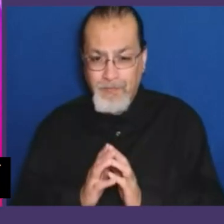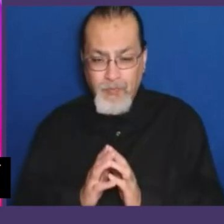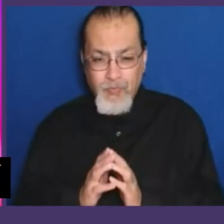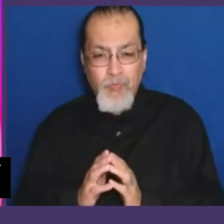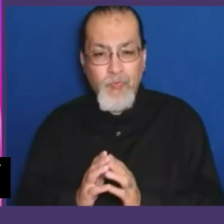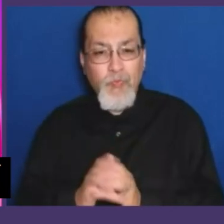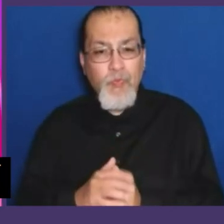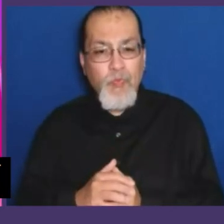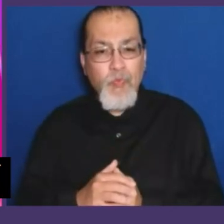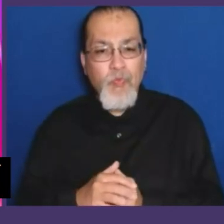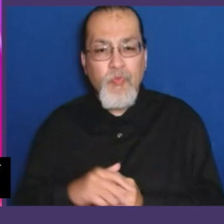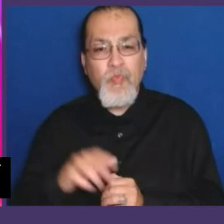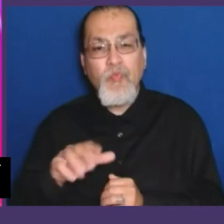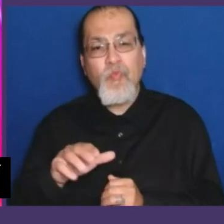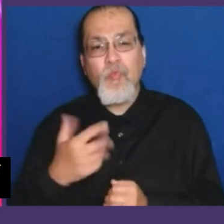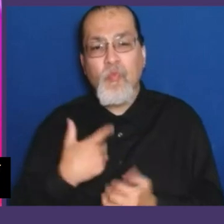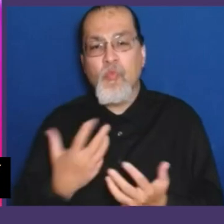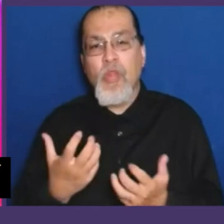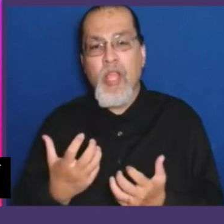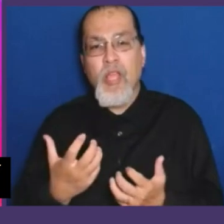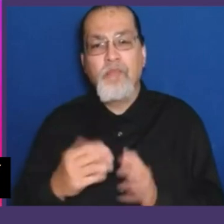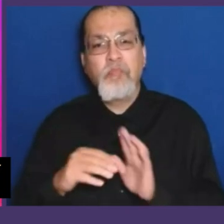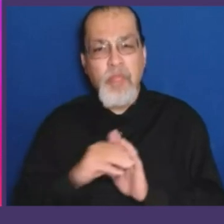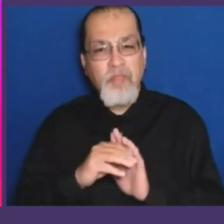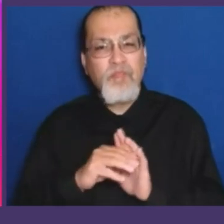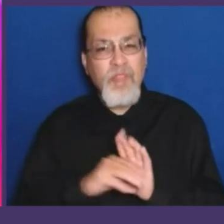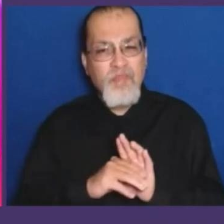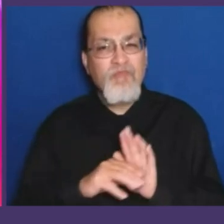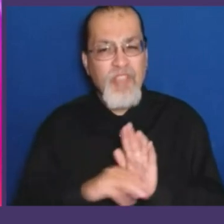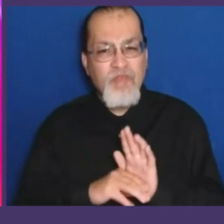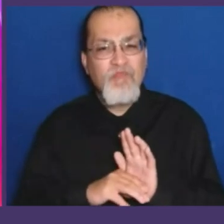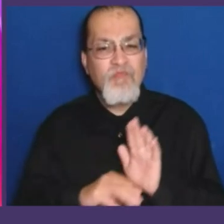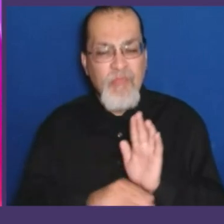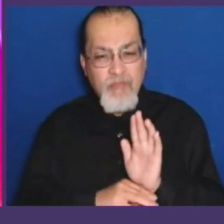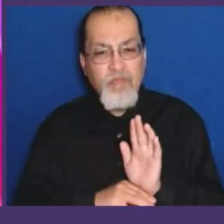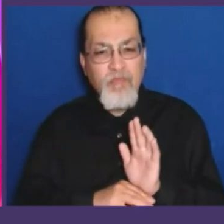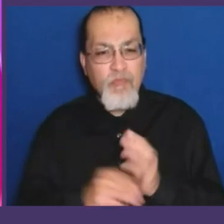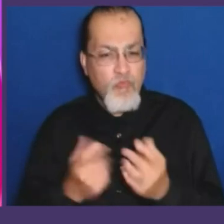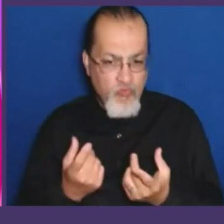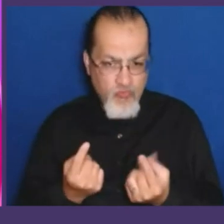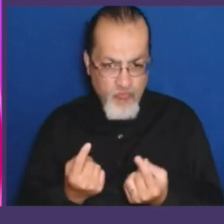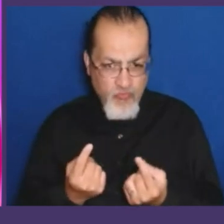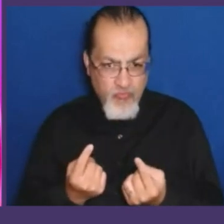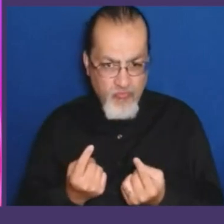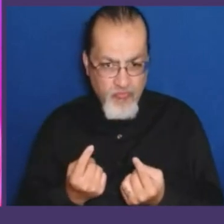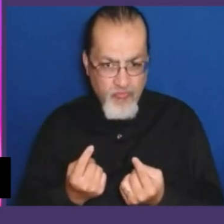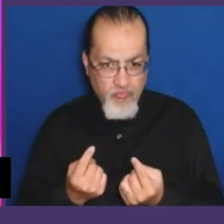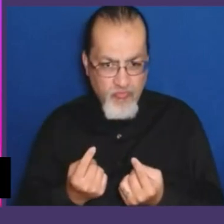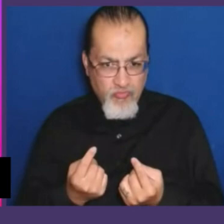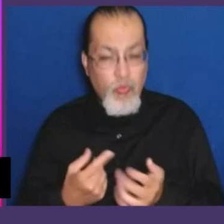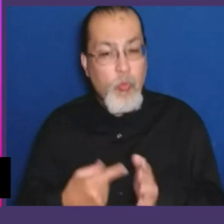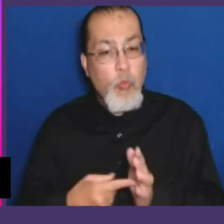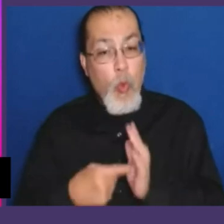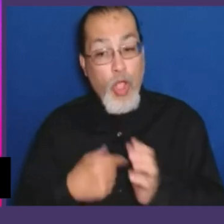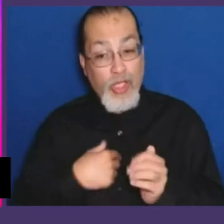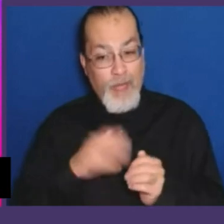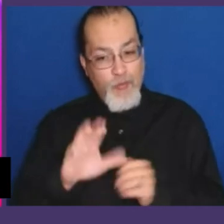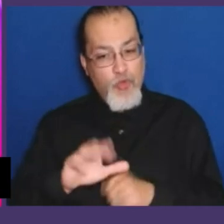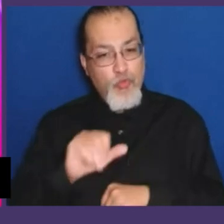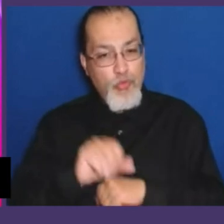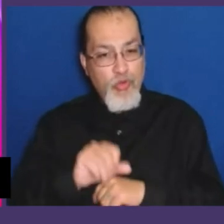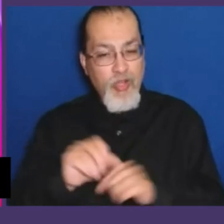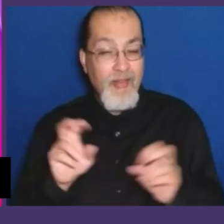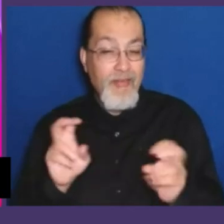this conditions the transformer into sort of like showing its work. And because it kind of snaps into a mode of showing its work, it's going